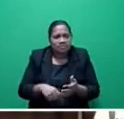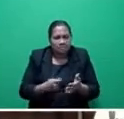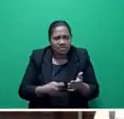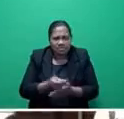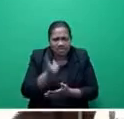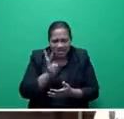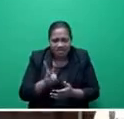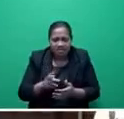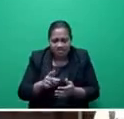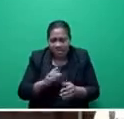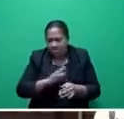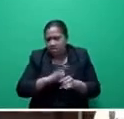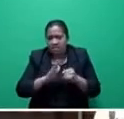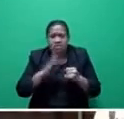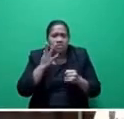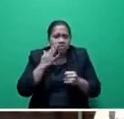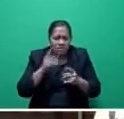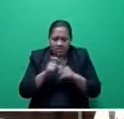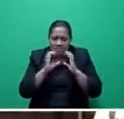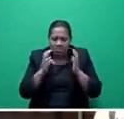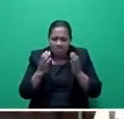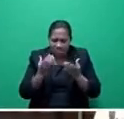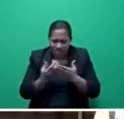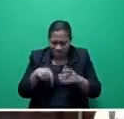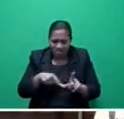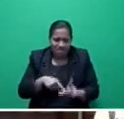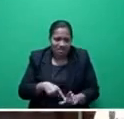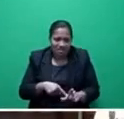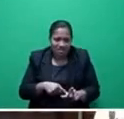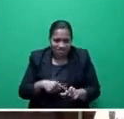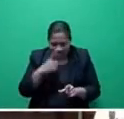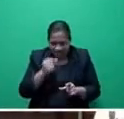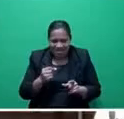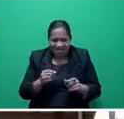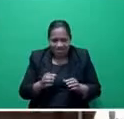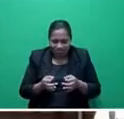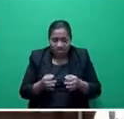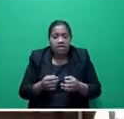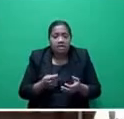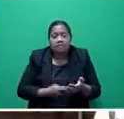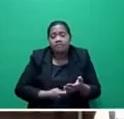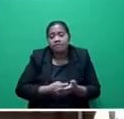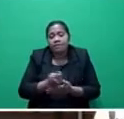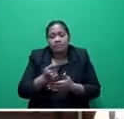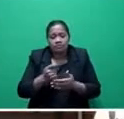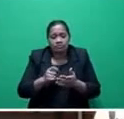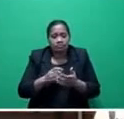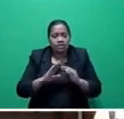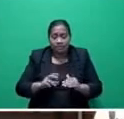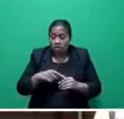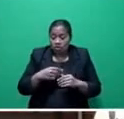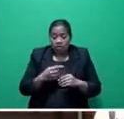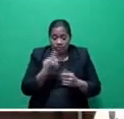opportunity, Mr. Speaker, sir, to thank all those financial institutions. Mr. Speaker, sir, the repayment relief is provided both to individuals with